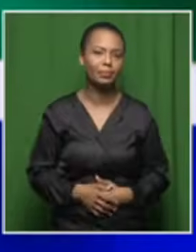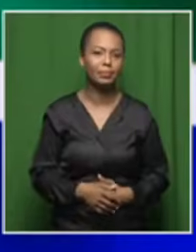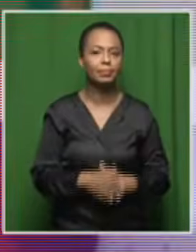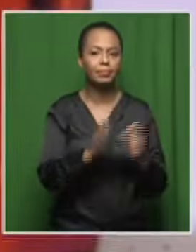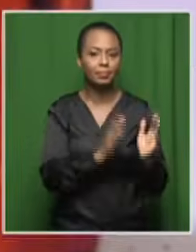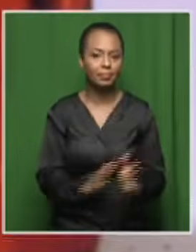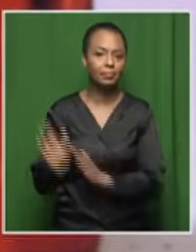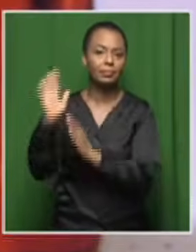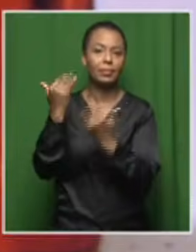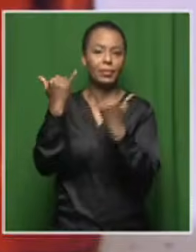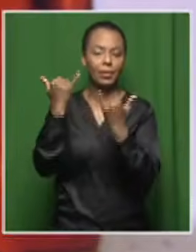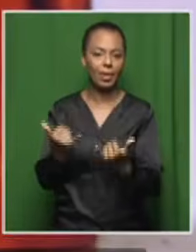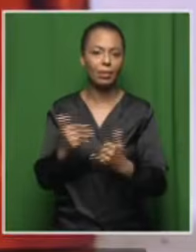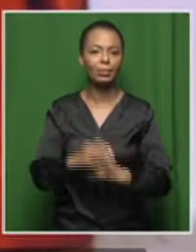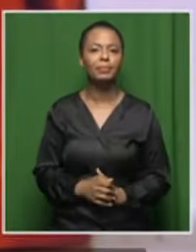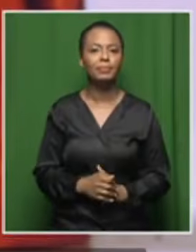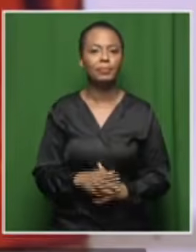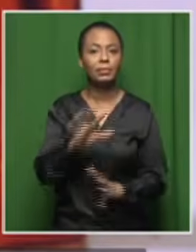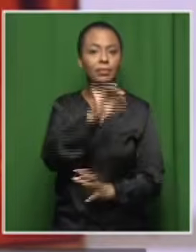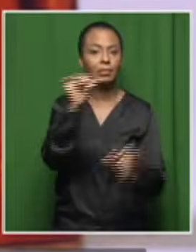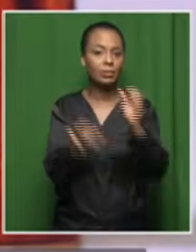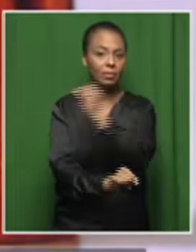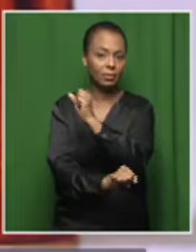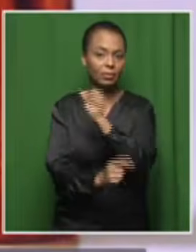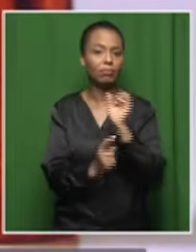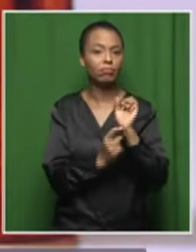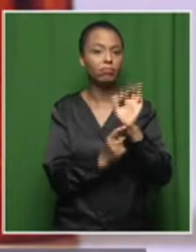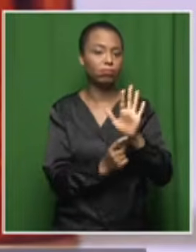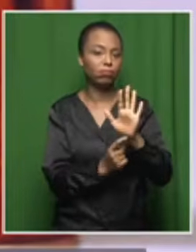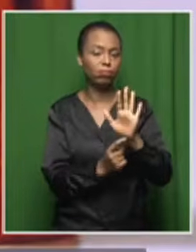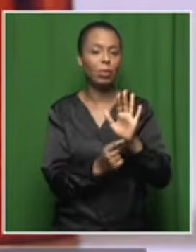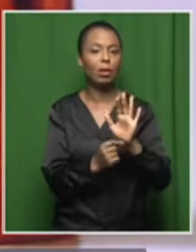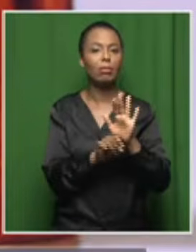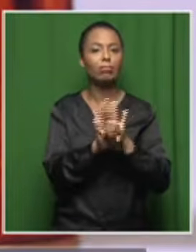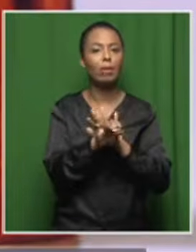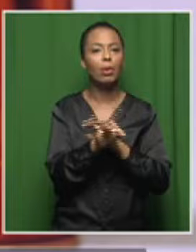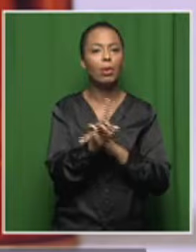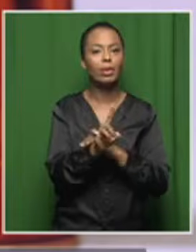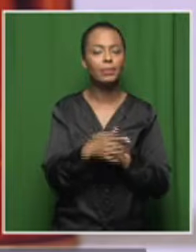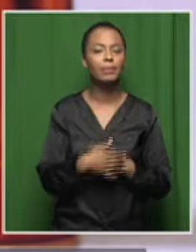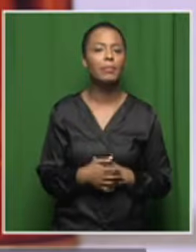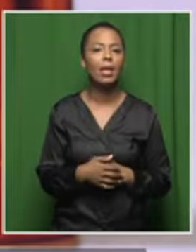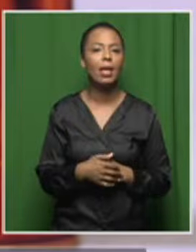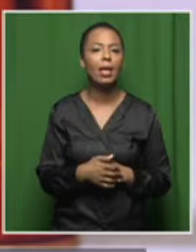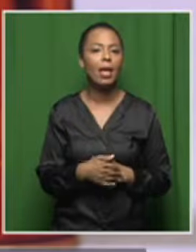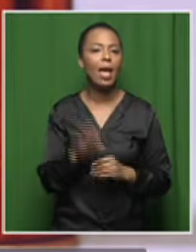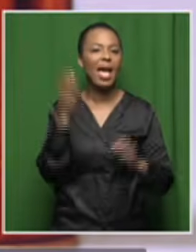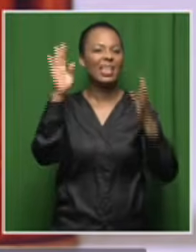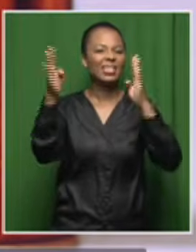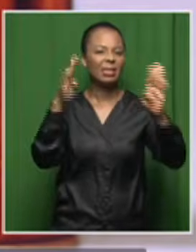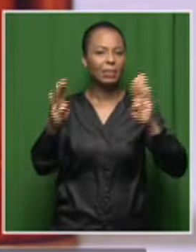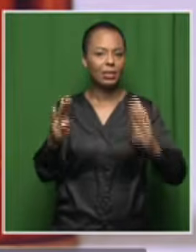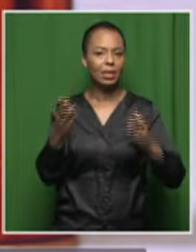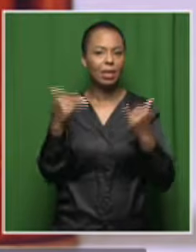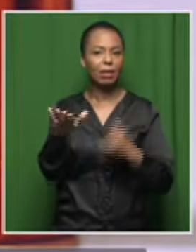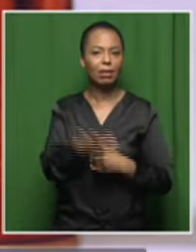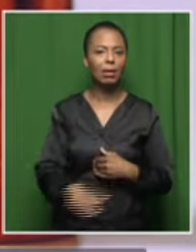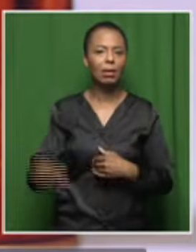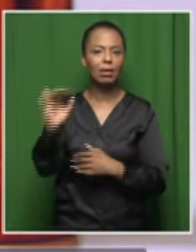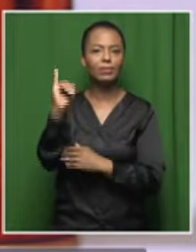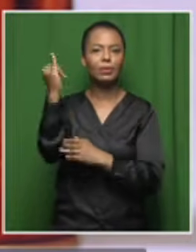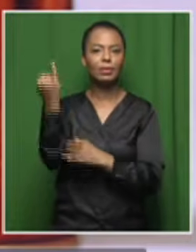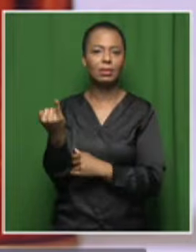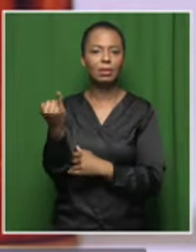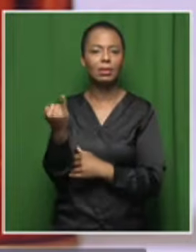Right, let's see how we round up the show today. We're looking at structures, where it's an exhibition that's now on at the Johannesburg Contemporary